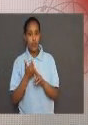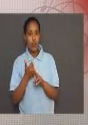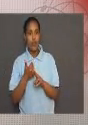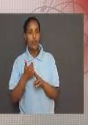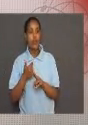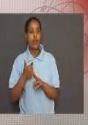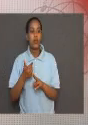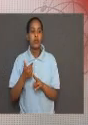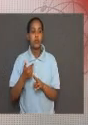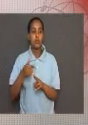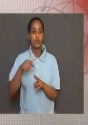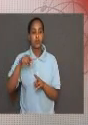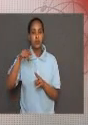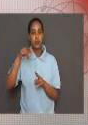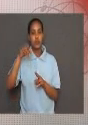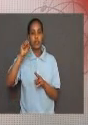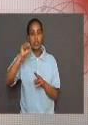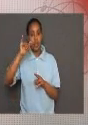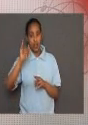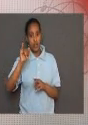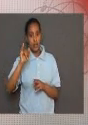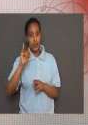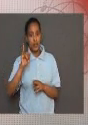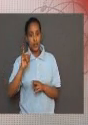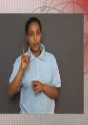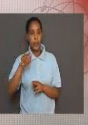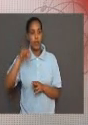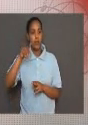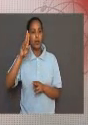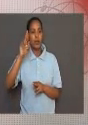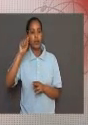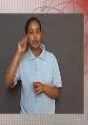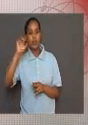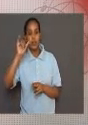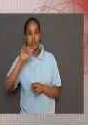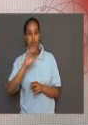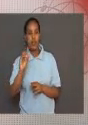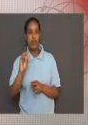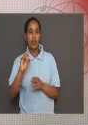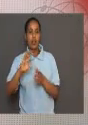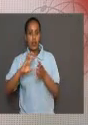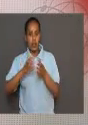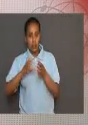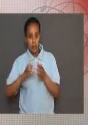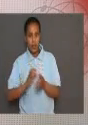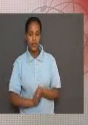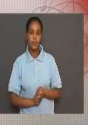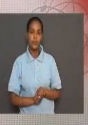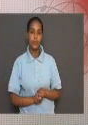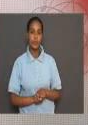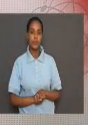the backbone element for familiar materials like silicones,